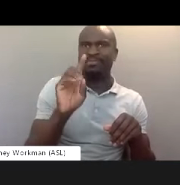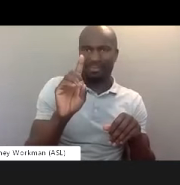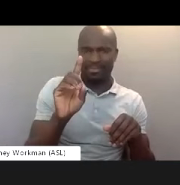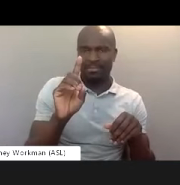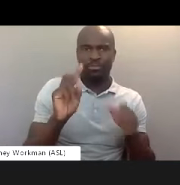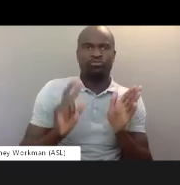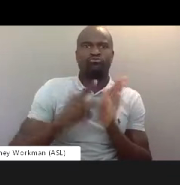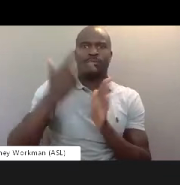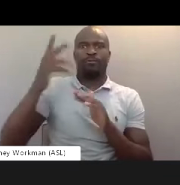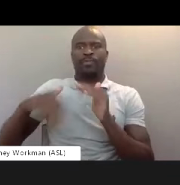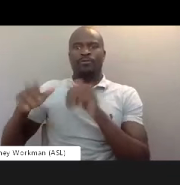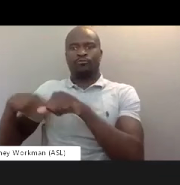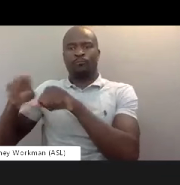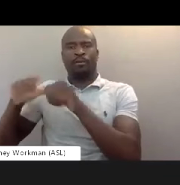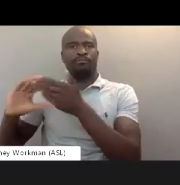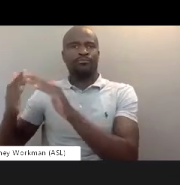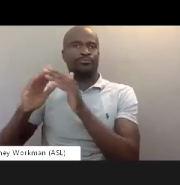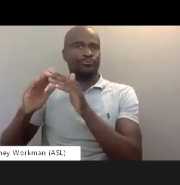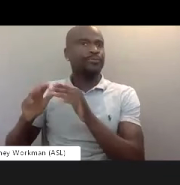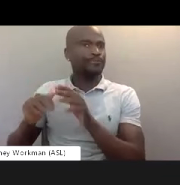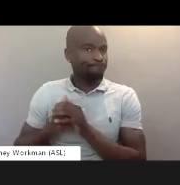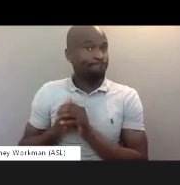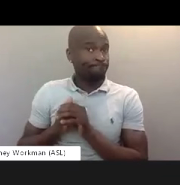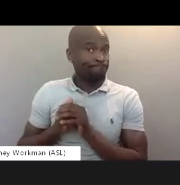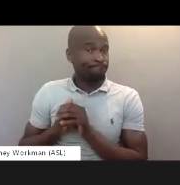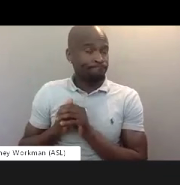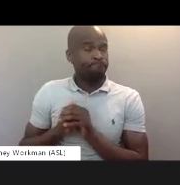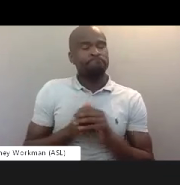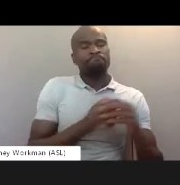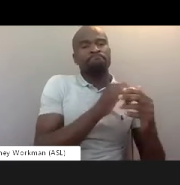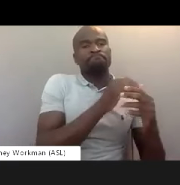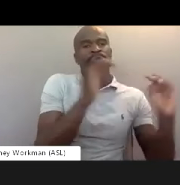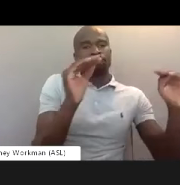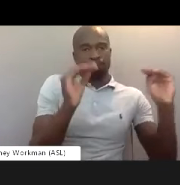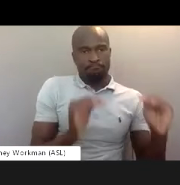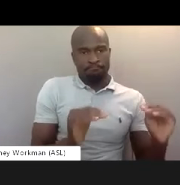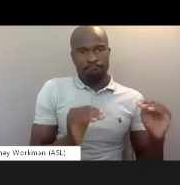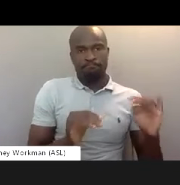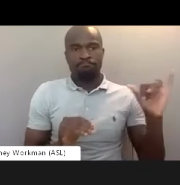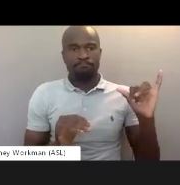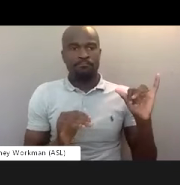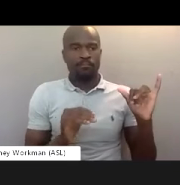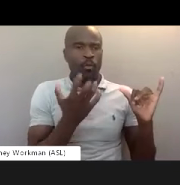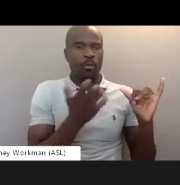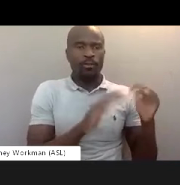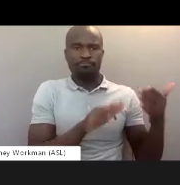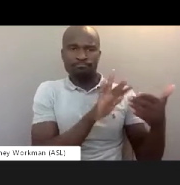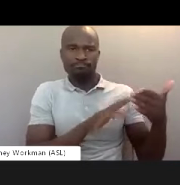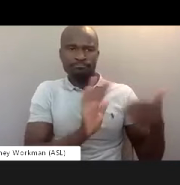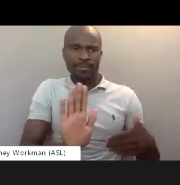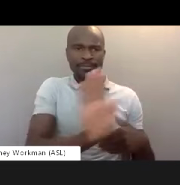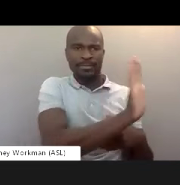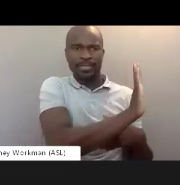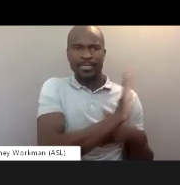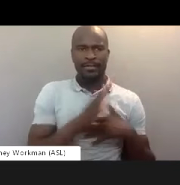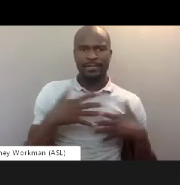population. So next slide, we also really wanted to look at what is their fear. And you'll see in a second why this is really